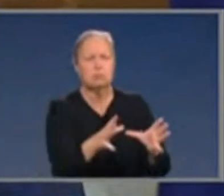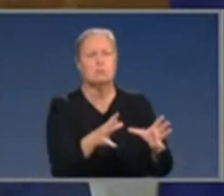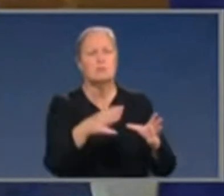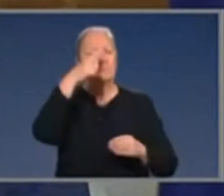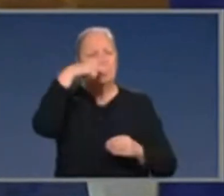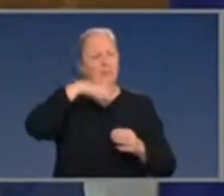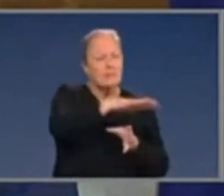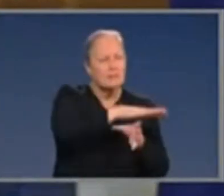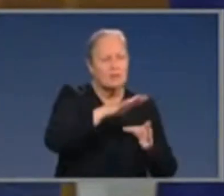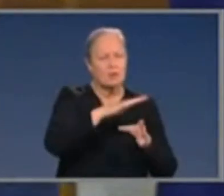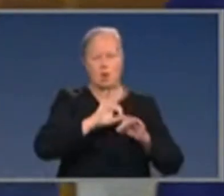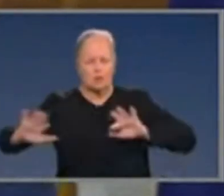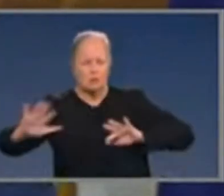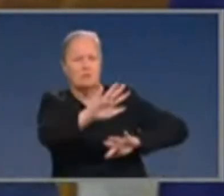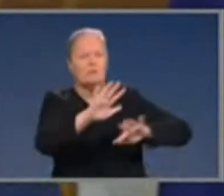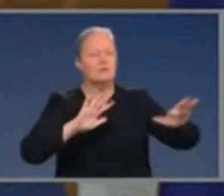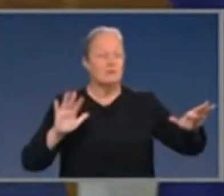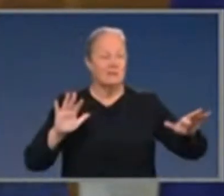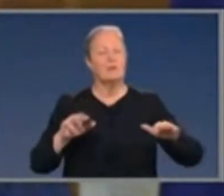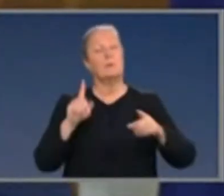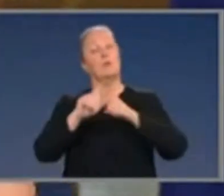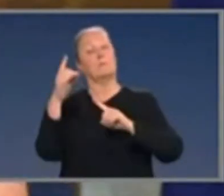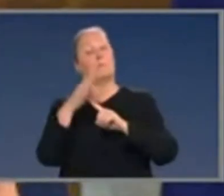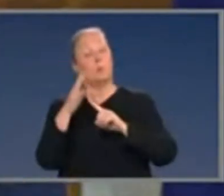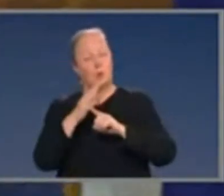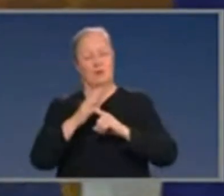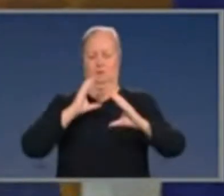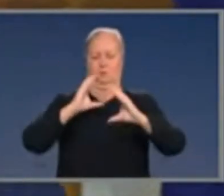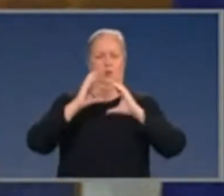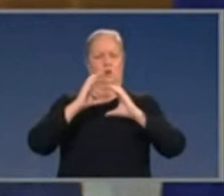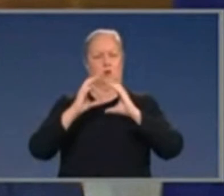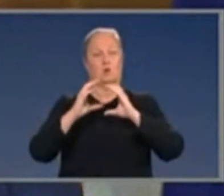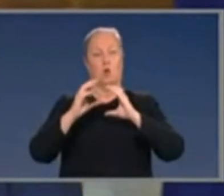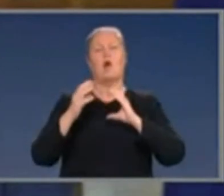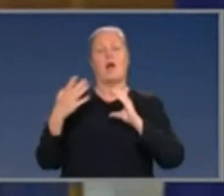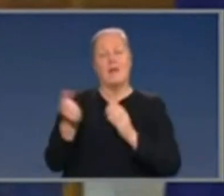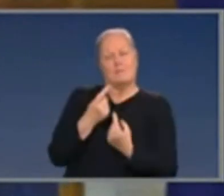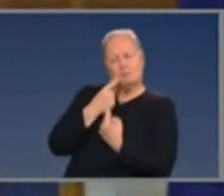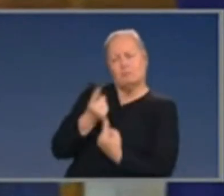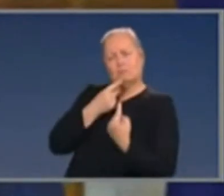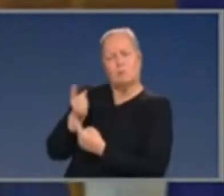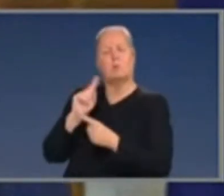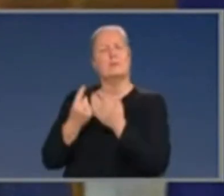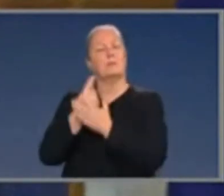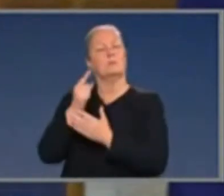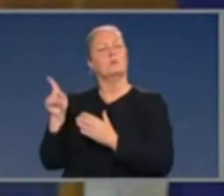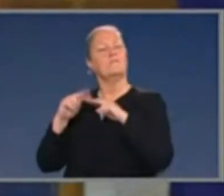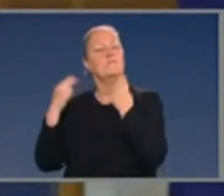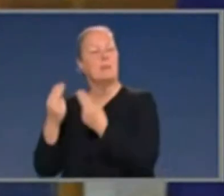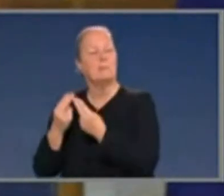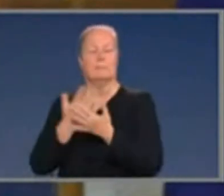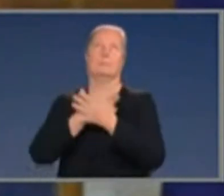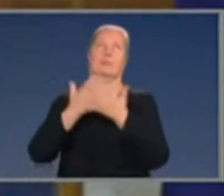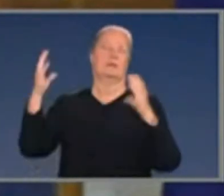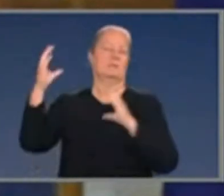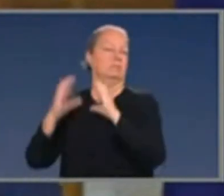do communications. Newmarch, the most important lesson was communication with families was the biggest breakdown. The care and the infection